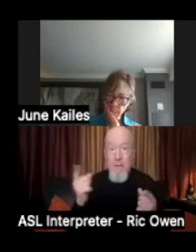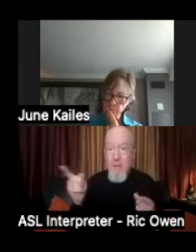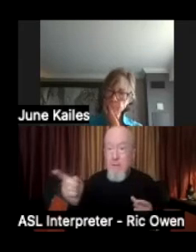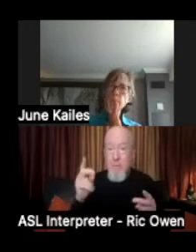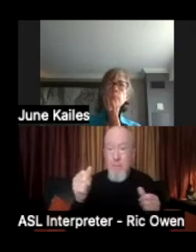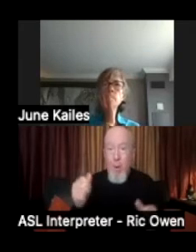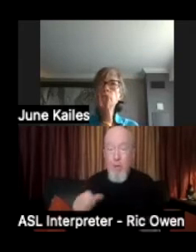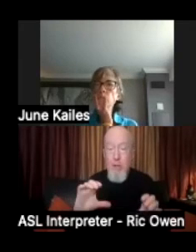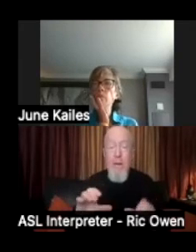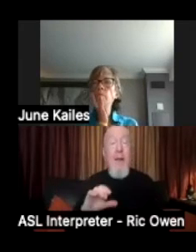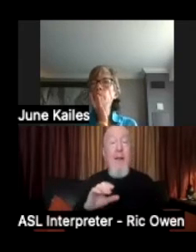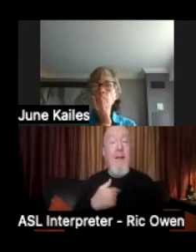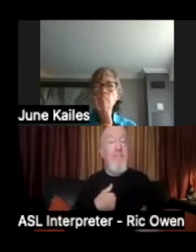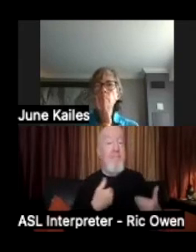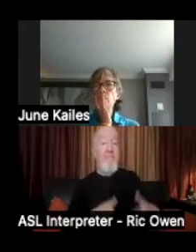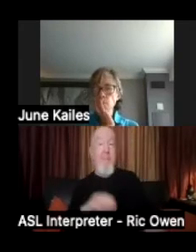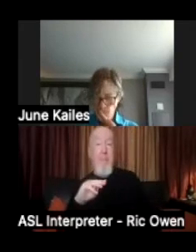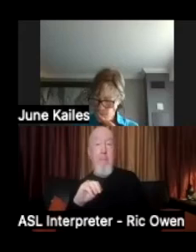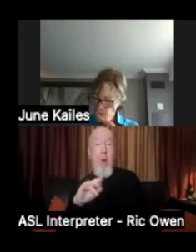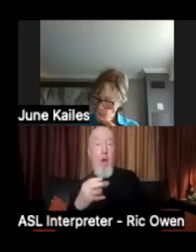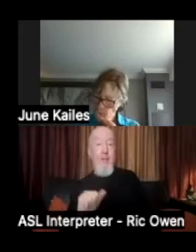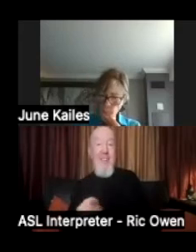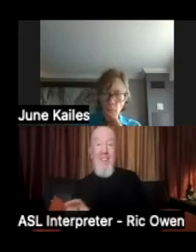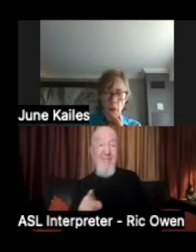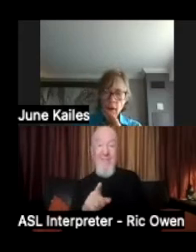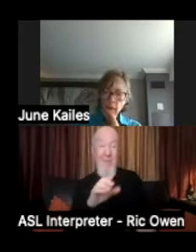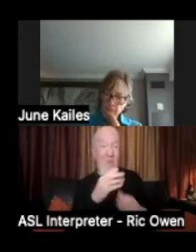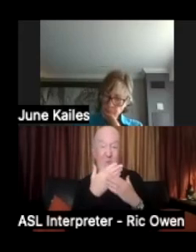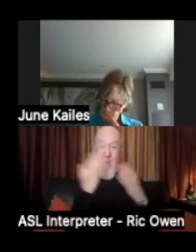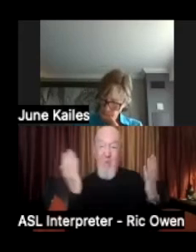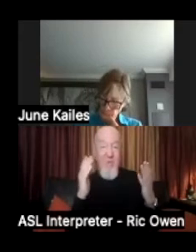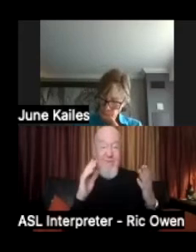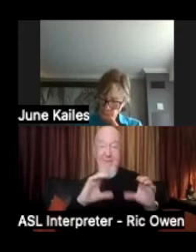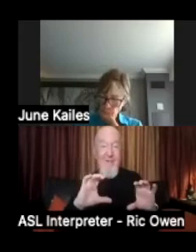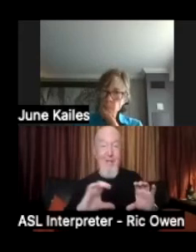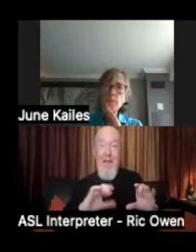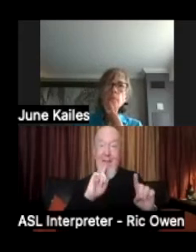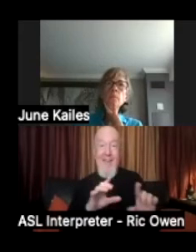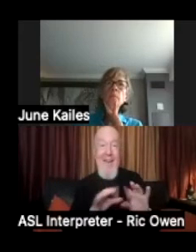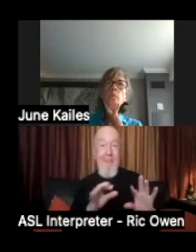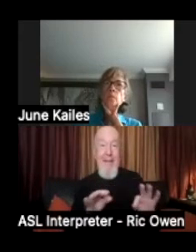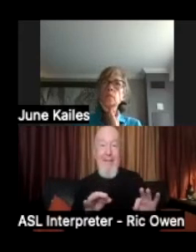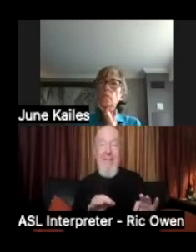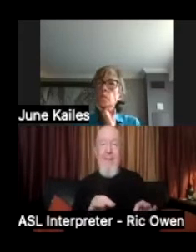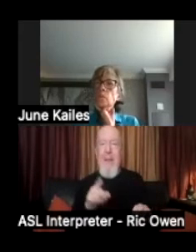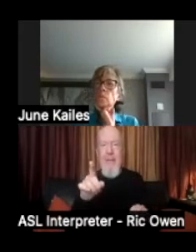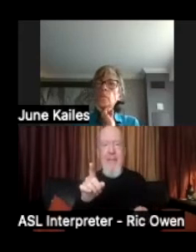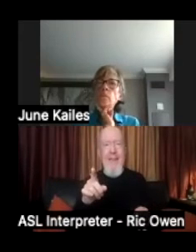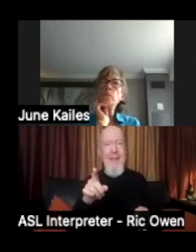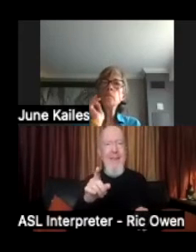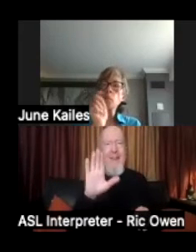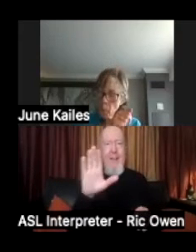This is Marcia, and no one has said anything. It's very, what you're saying is very